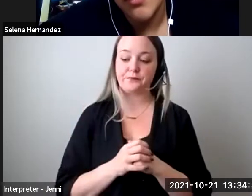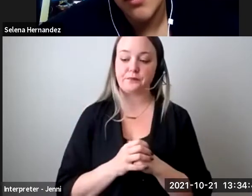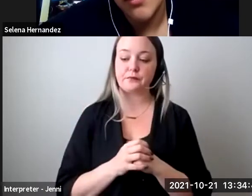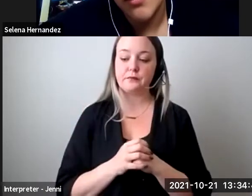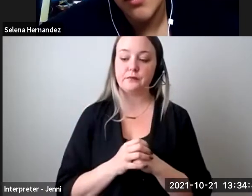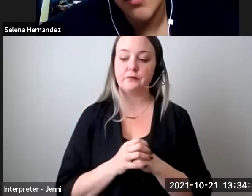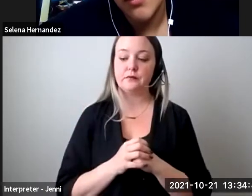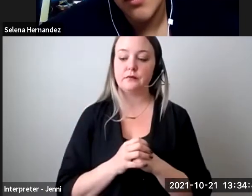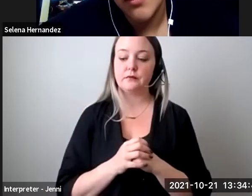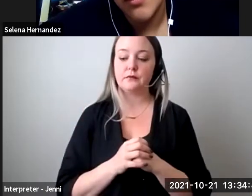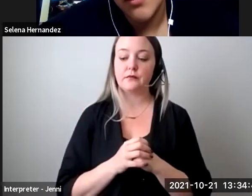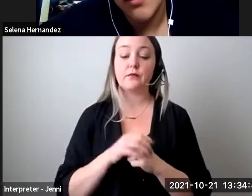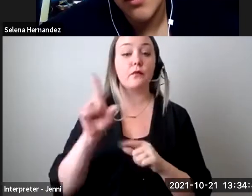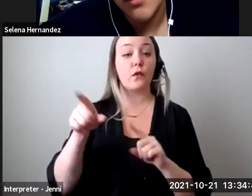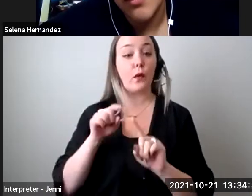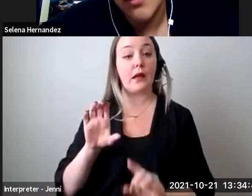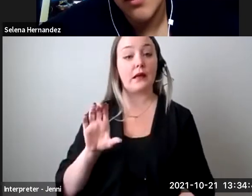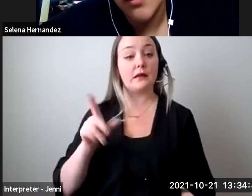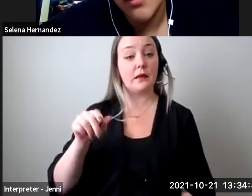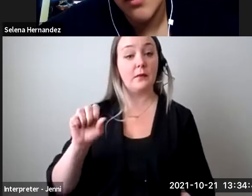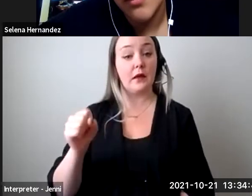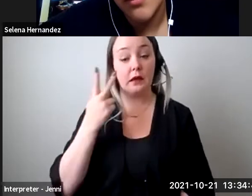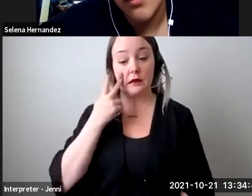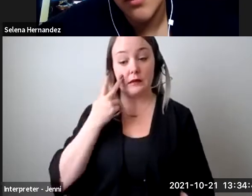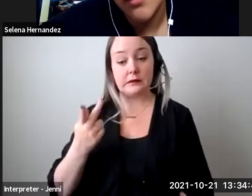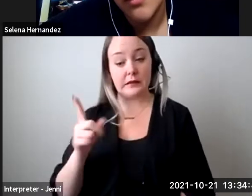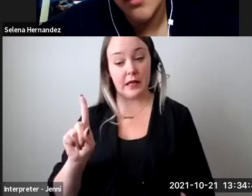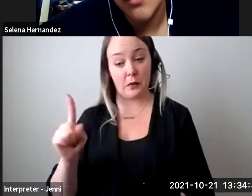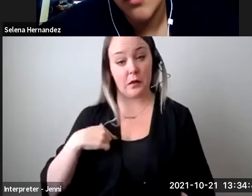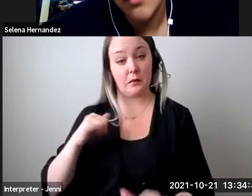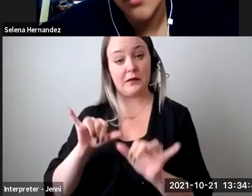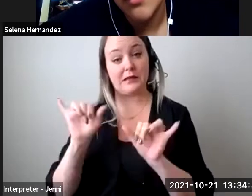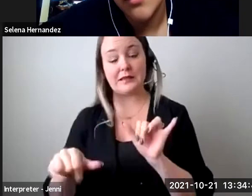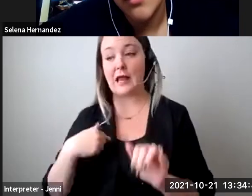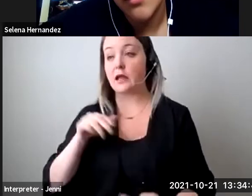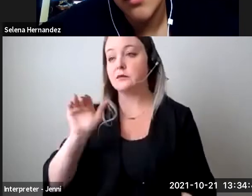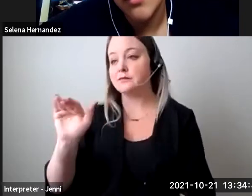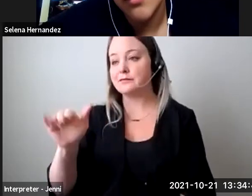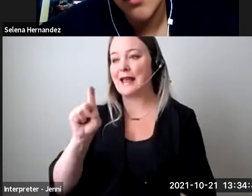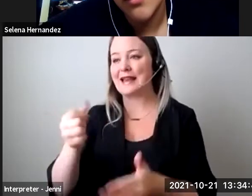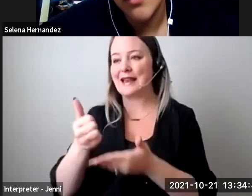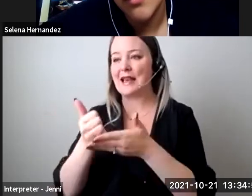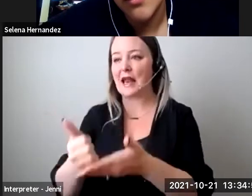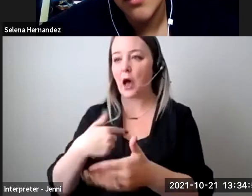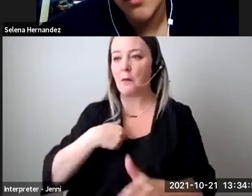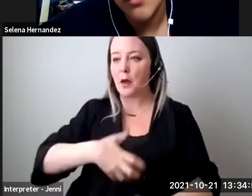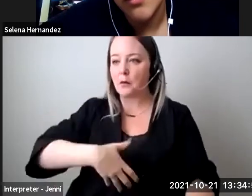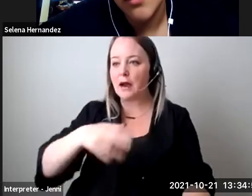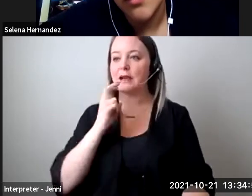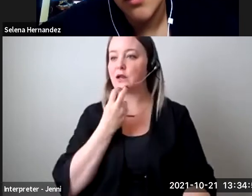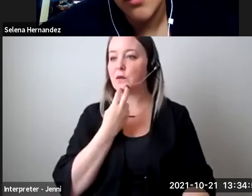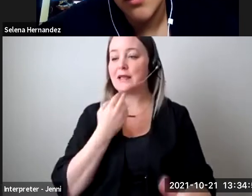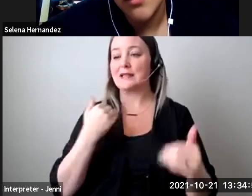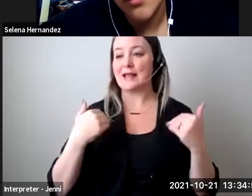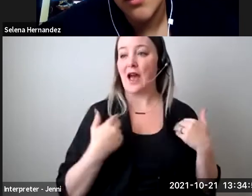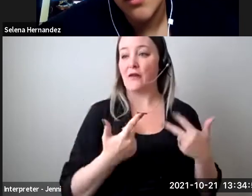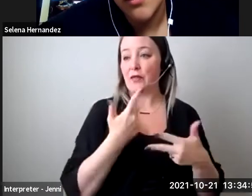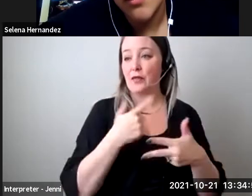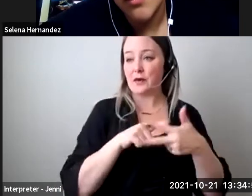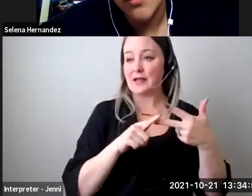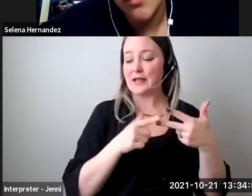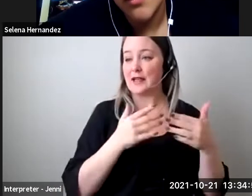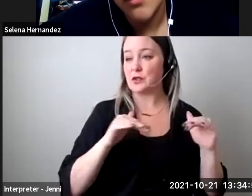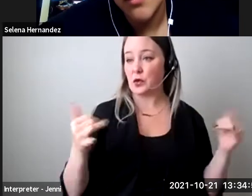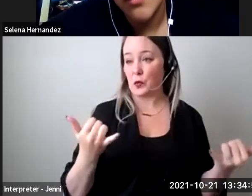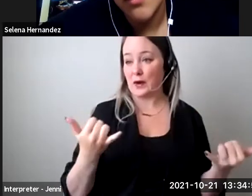once they seen where I was, and I let them know once again I need housing help. I was pregnant with twins and I had 3 children at the time. The